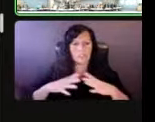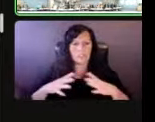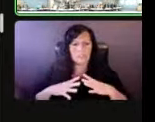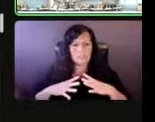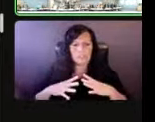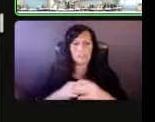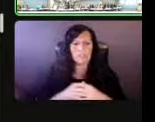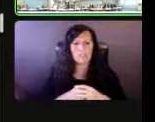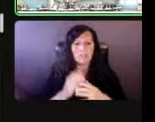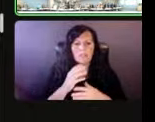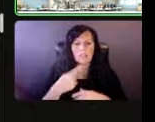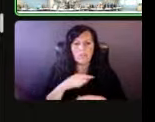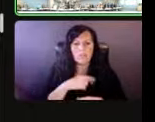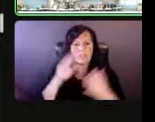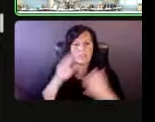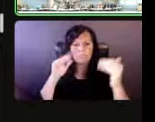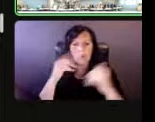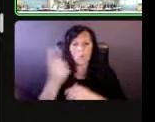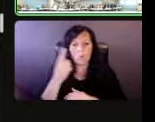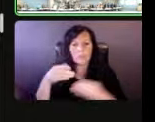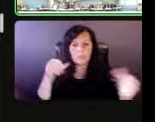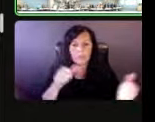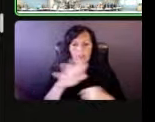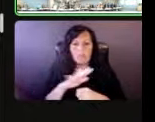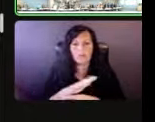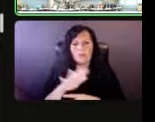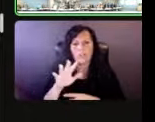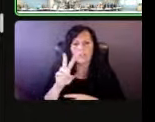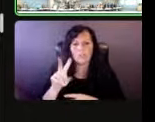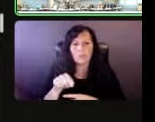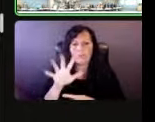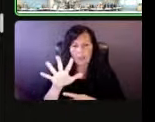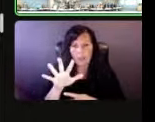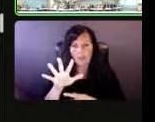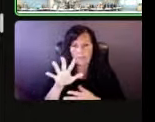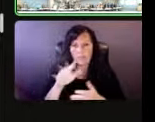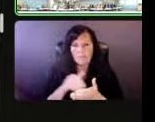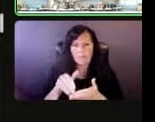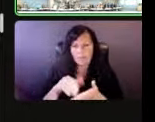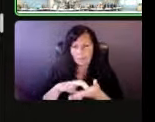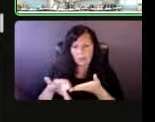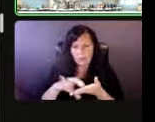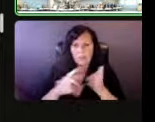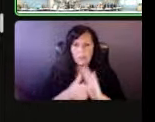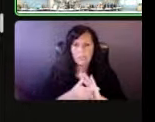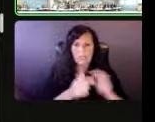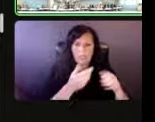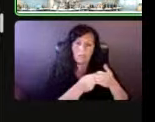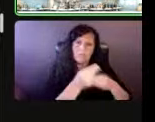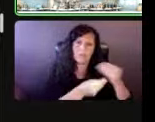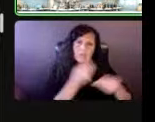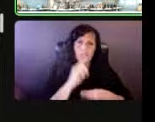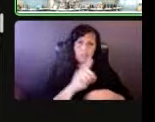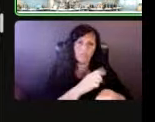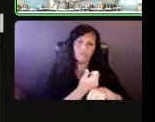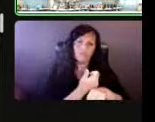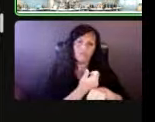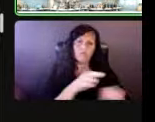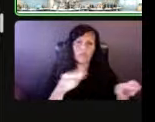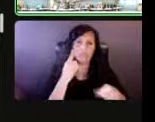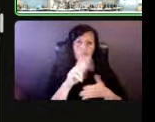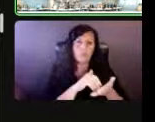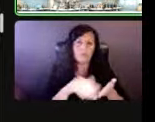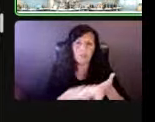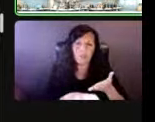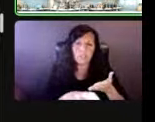anticipate only spending about $2.5 million of it. So we have $3 million available. It's absolutely necessary. When the ice storm